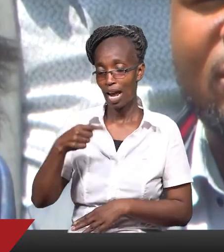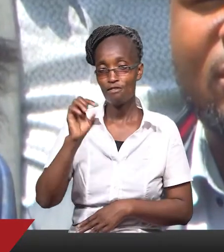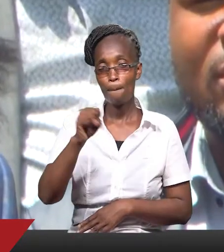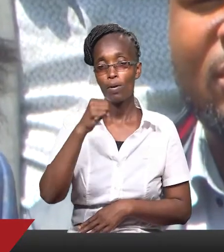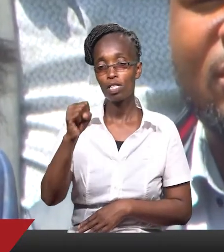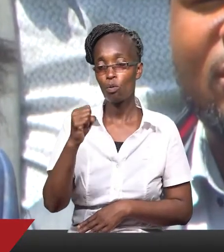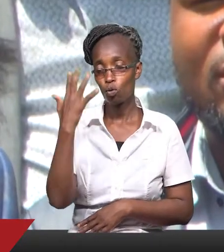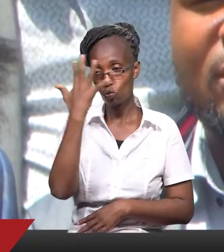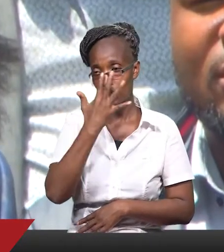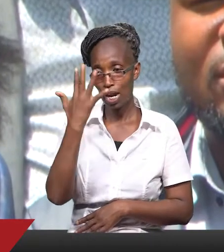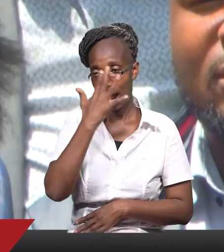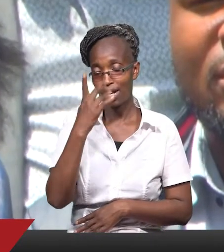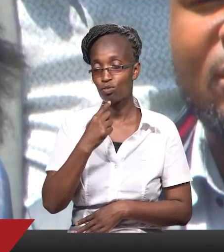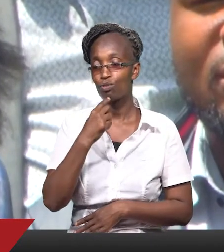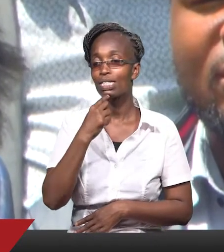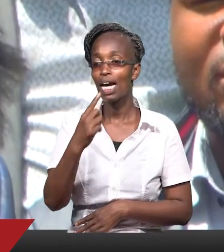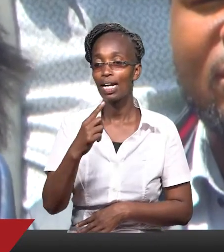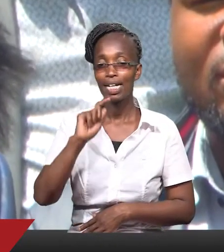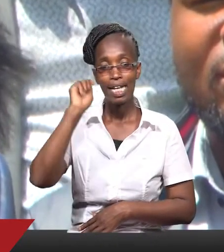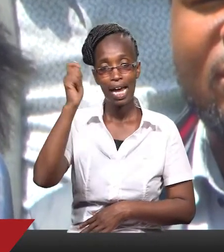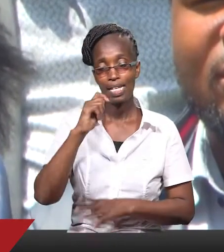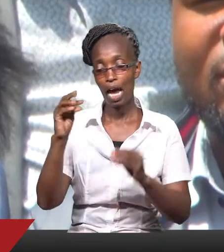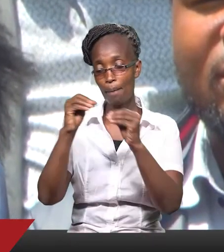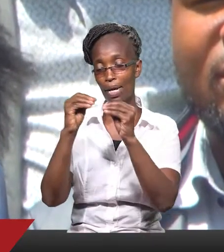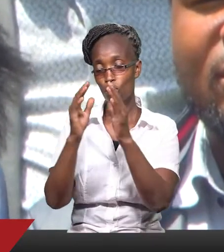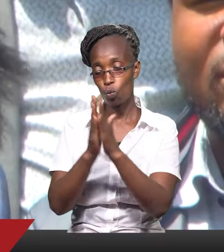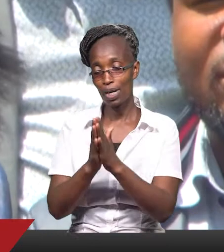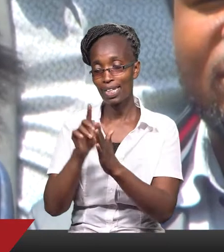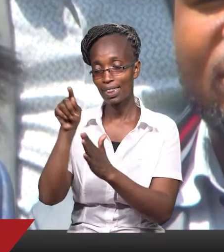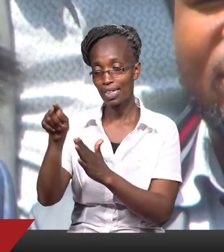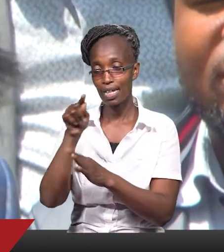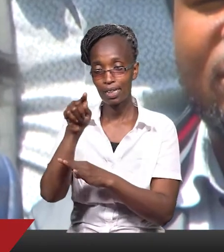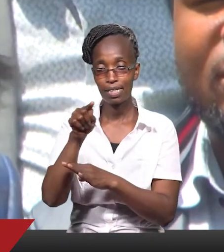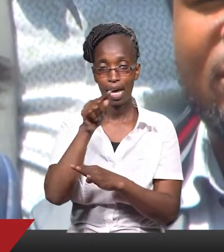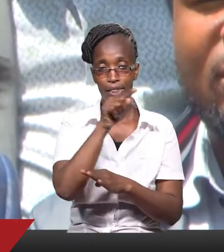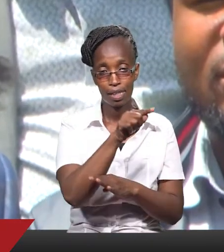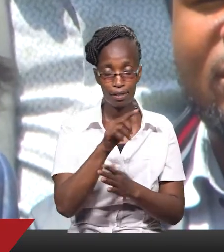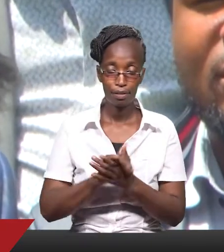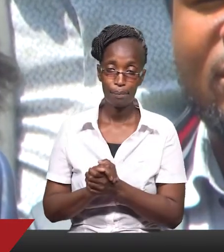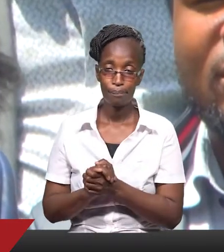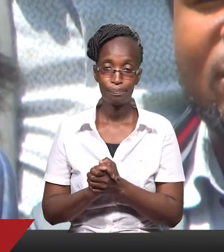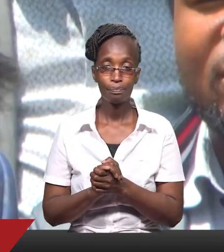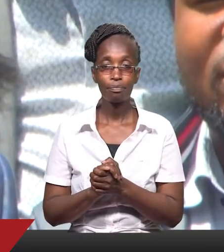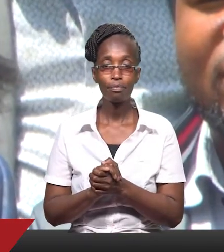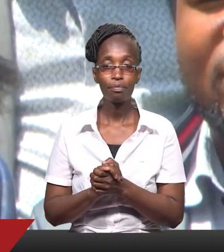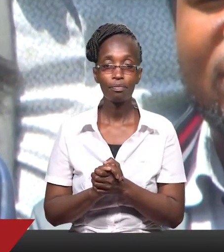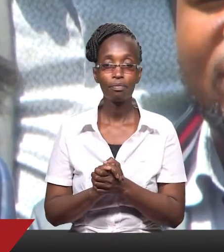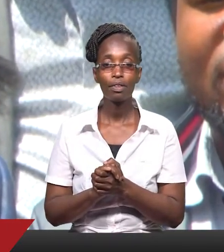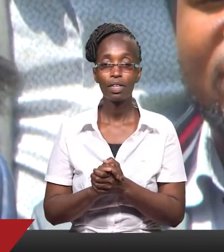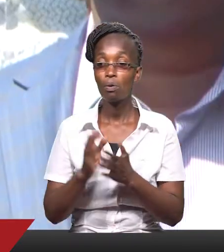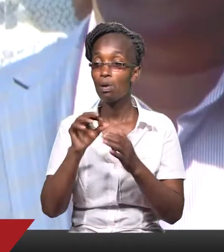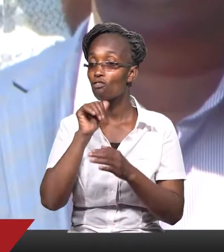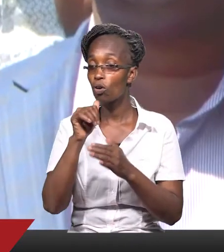will not shy away from telling Kenyans I have met Mr. So-and-so or Mrs. So-and-so or Madam